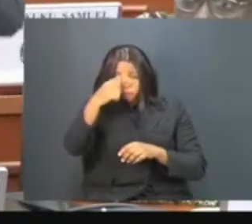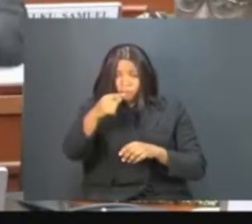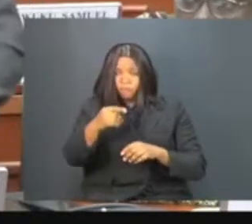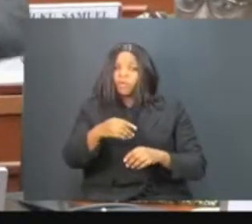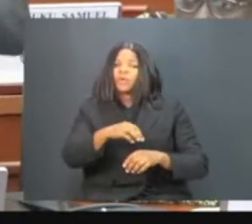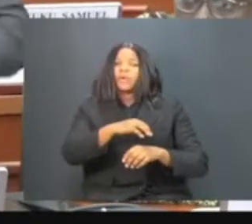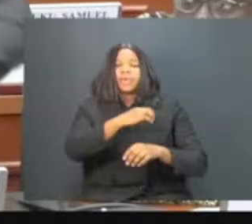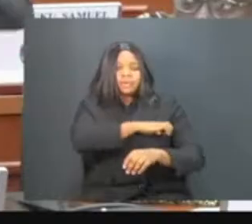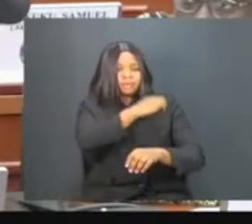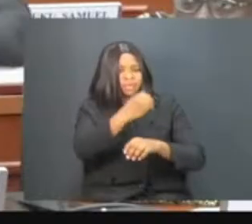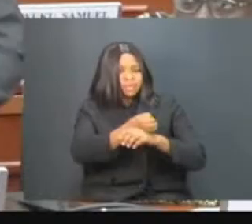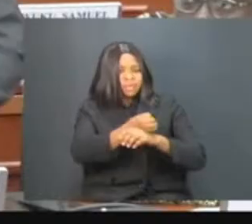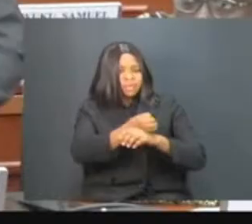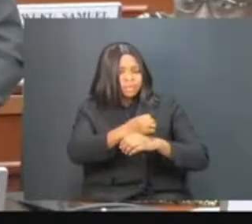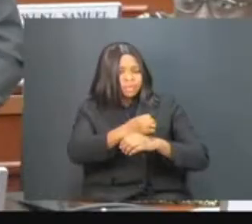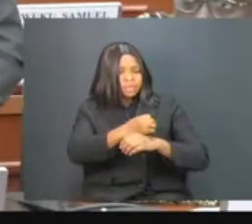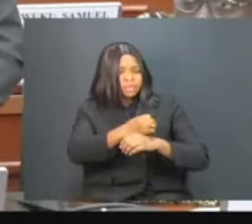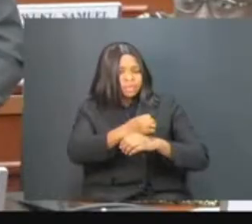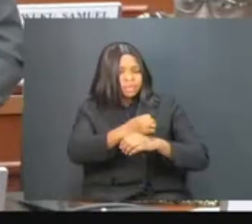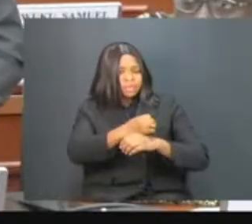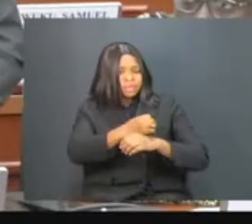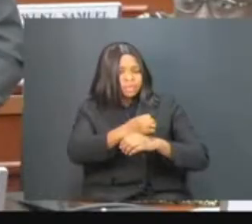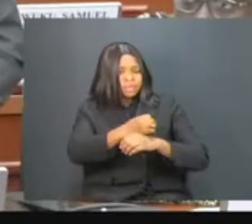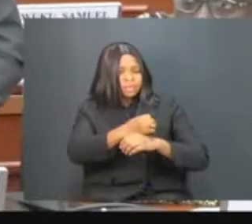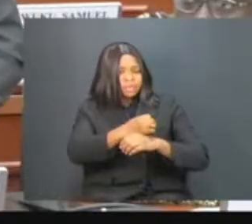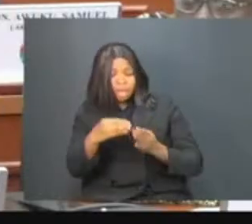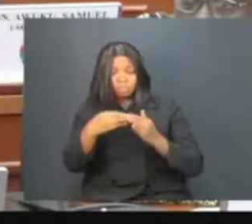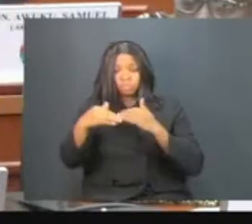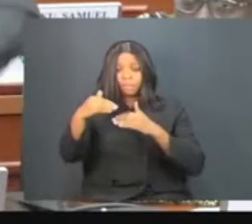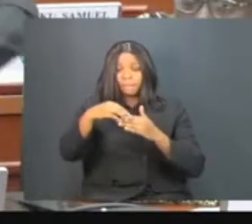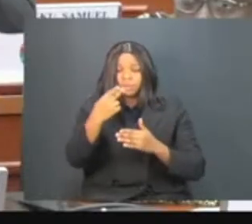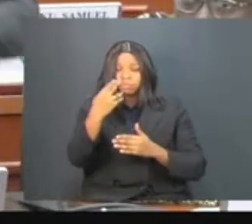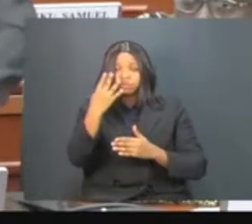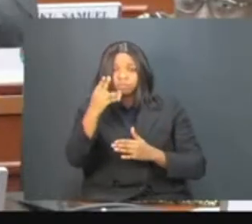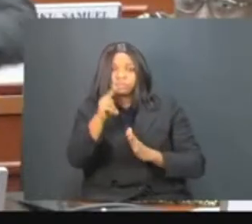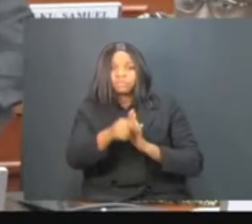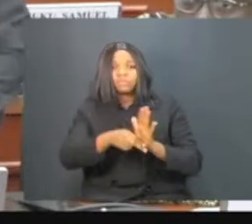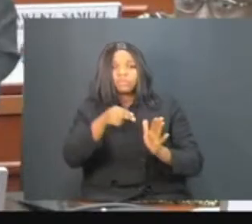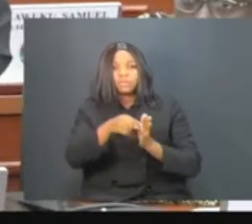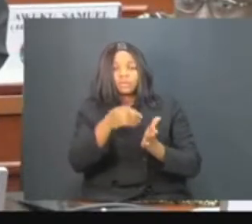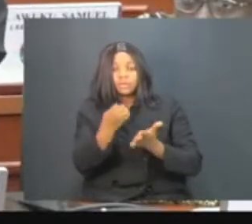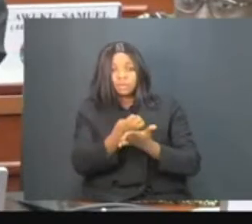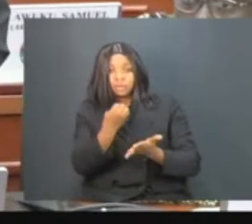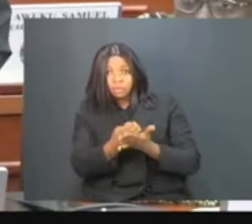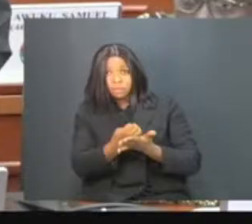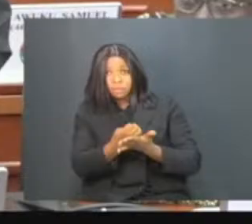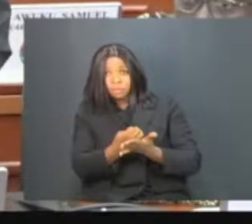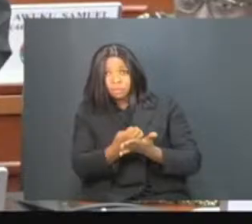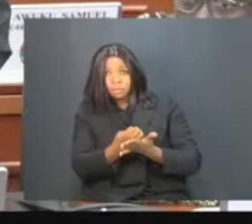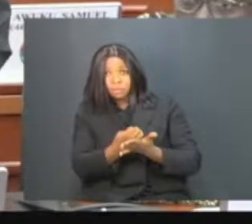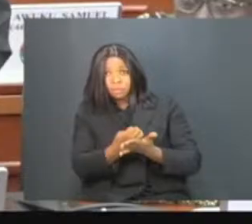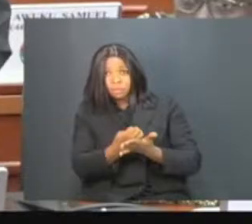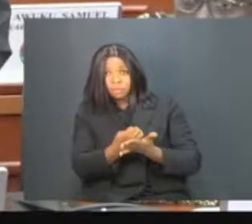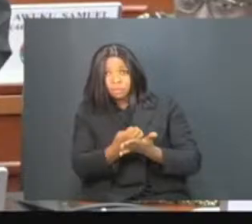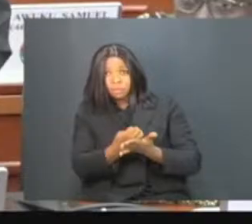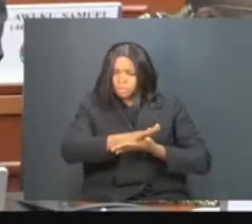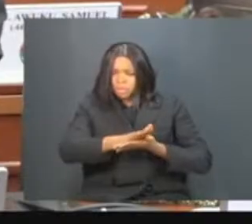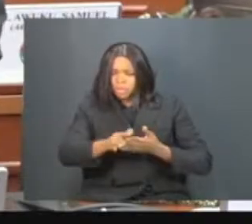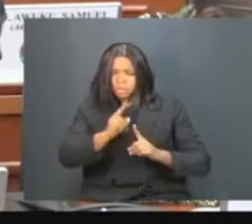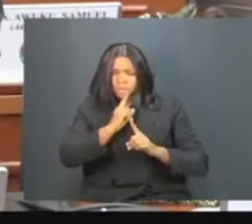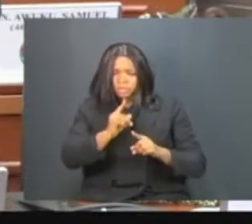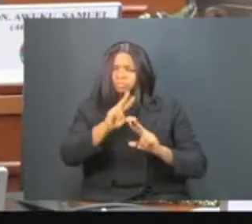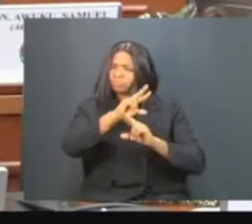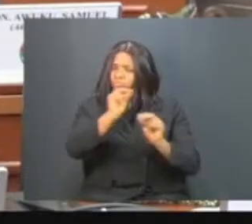to build a 24-hour economy, and to generate jobs for the unemployed youth of our country? Mr. Speaker, the clear answer is no, because there's Ministry of